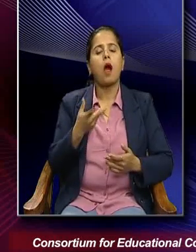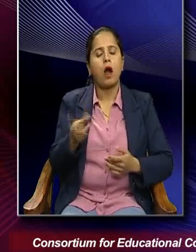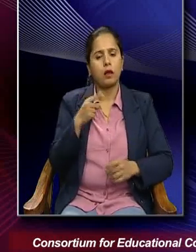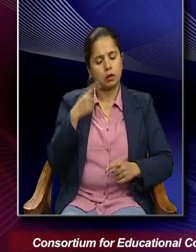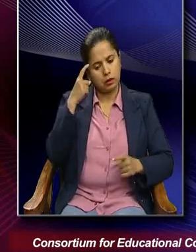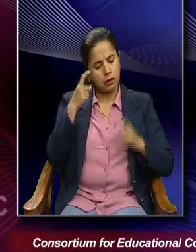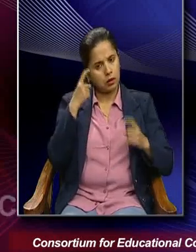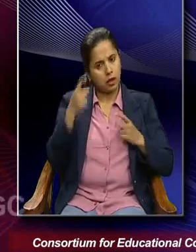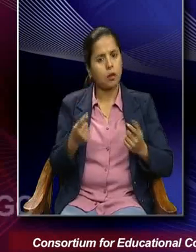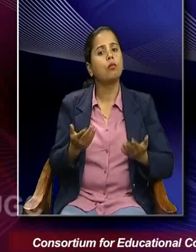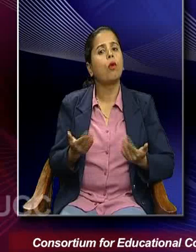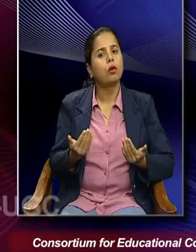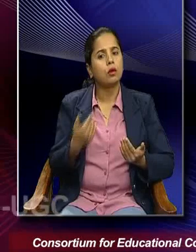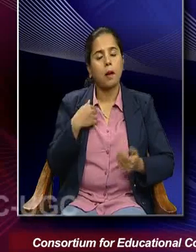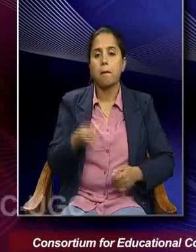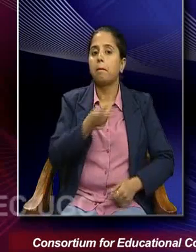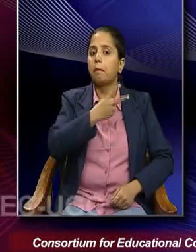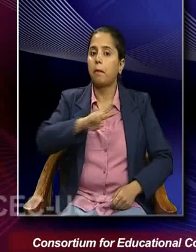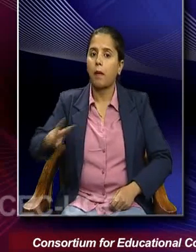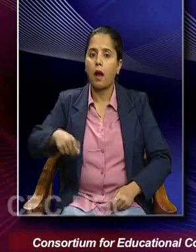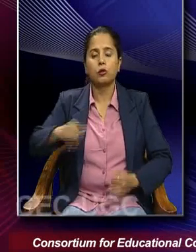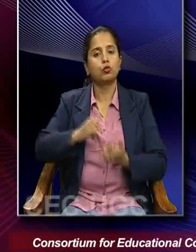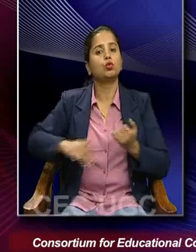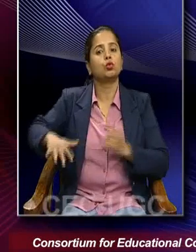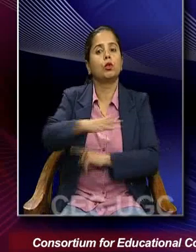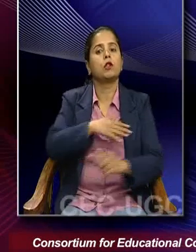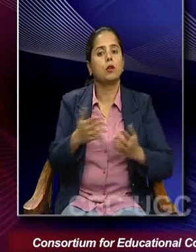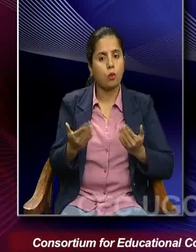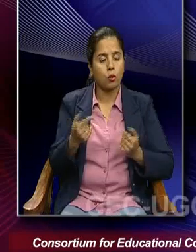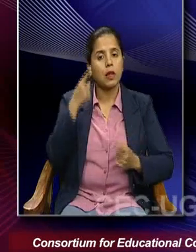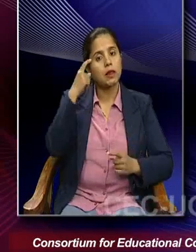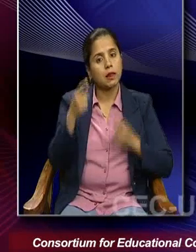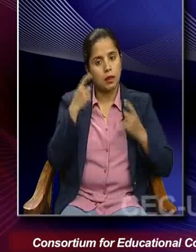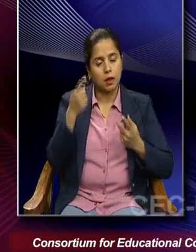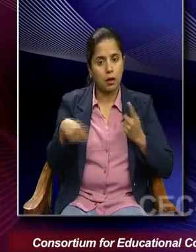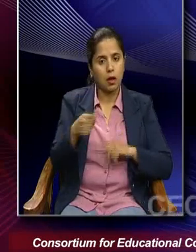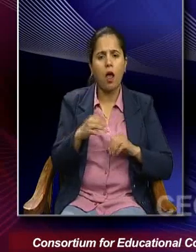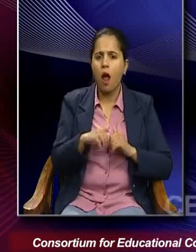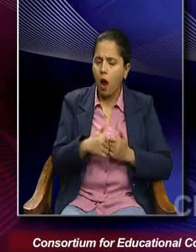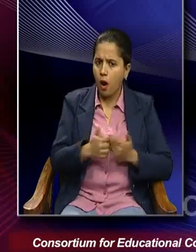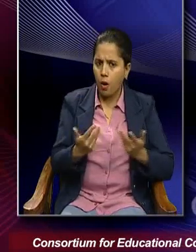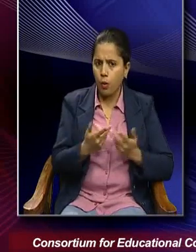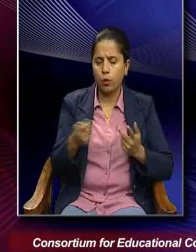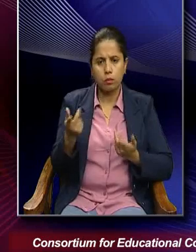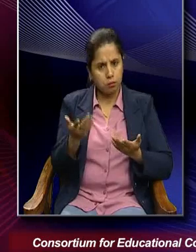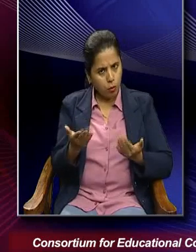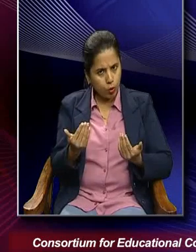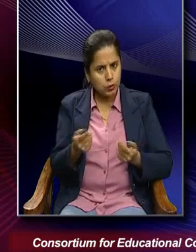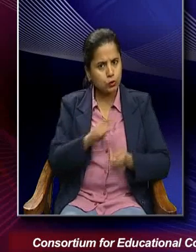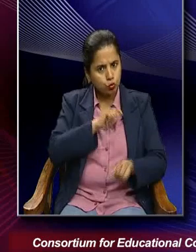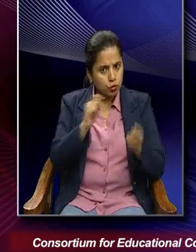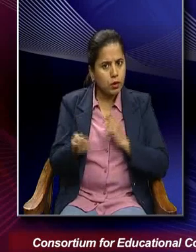rethink. We go back to the situation and think that how can it be